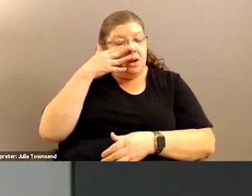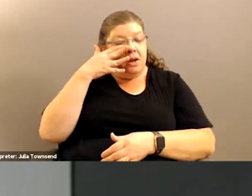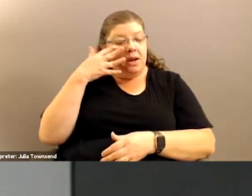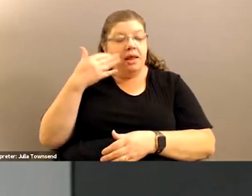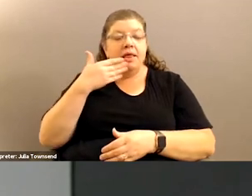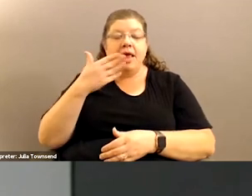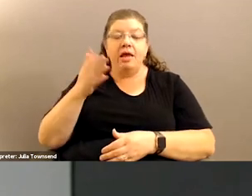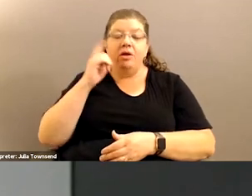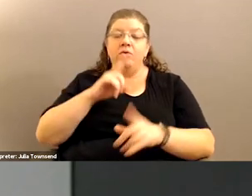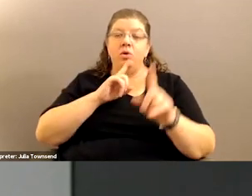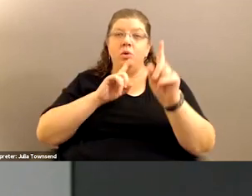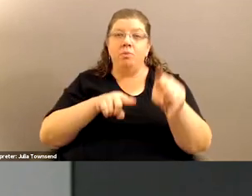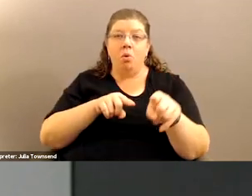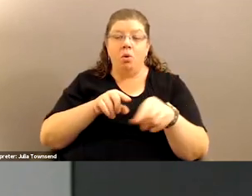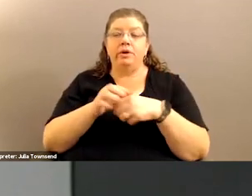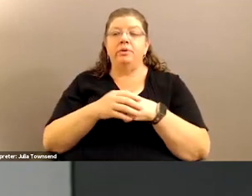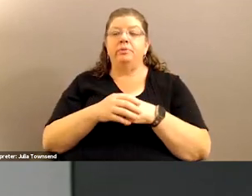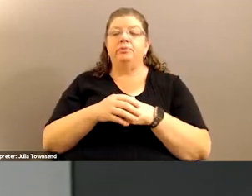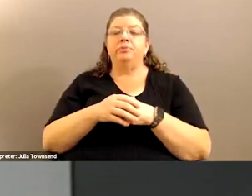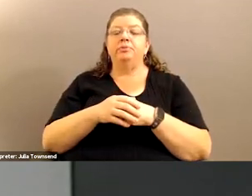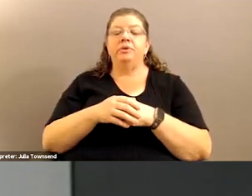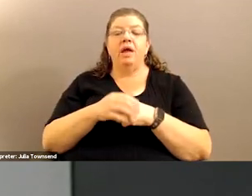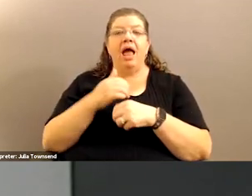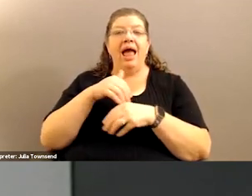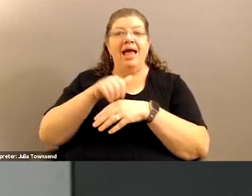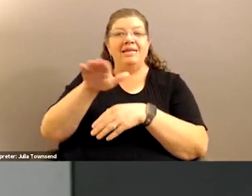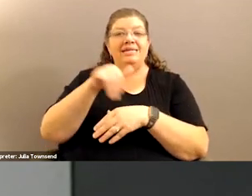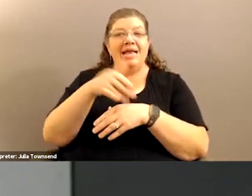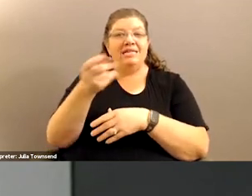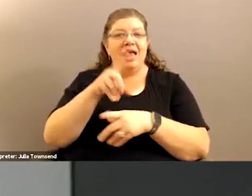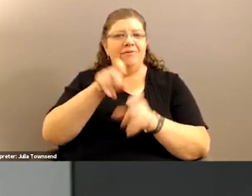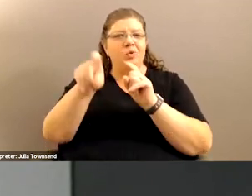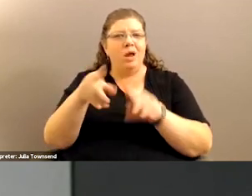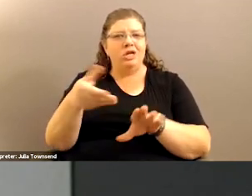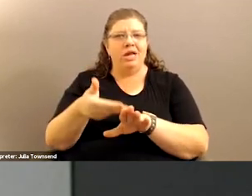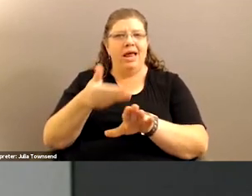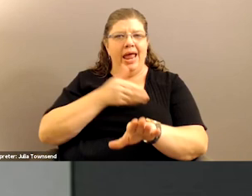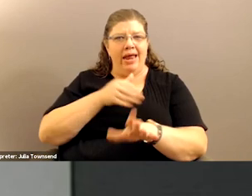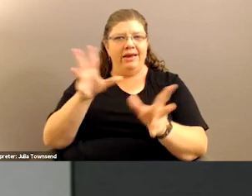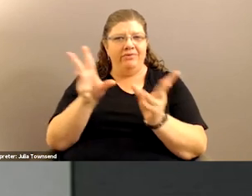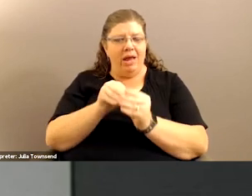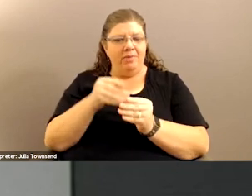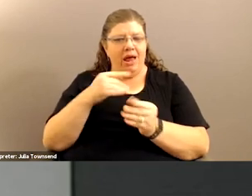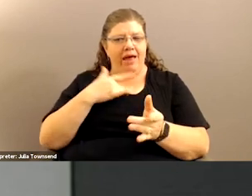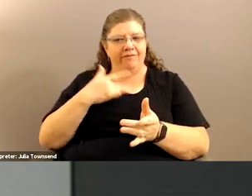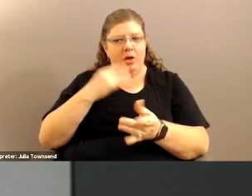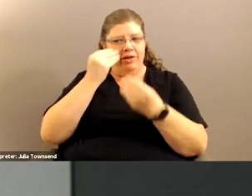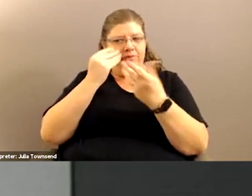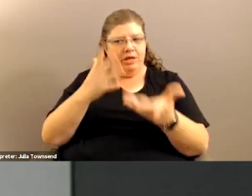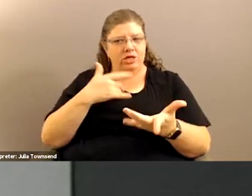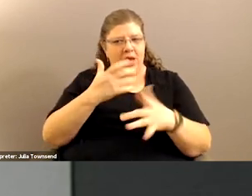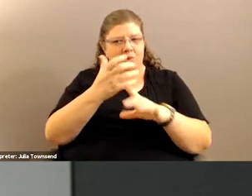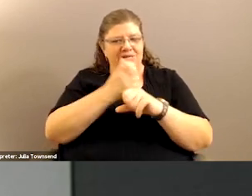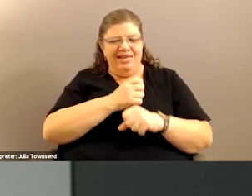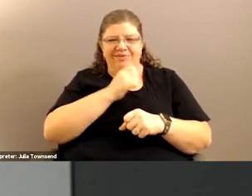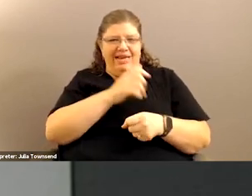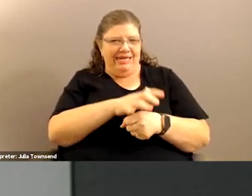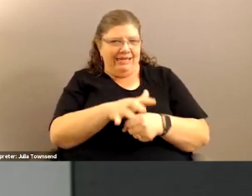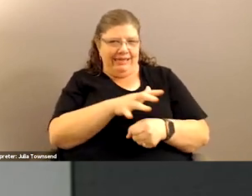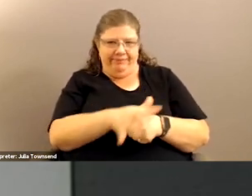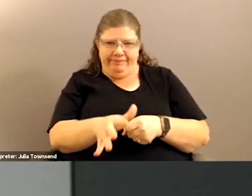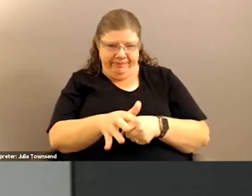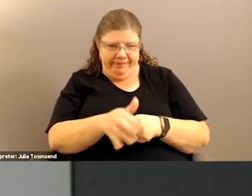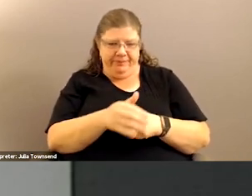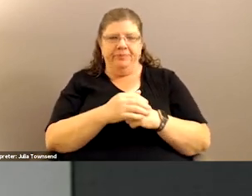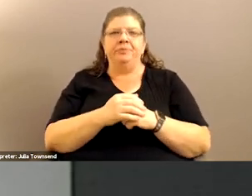us uh so you know i sent several questions ahead of time because i felt that the information i had received was incomplete